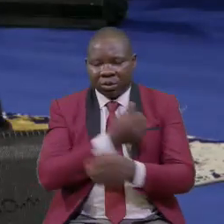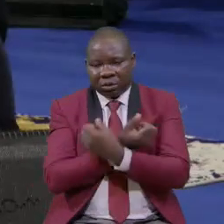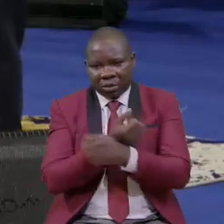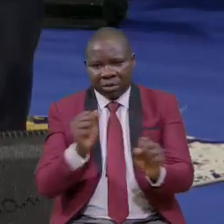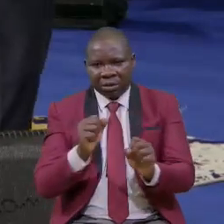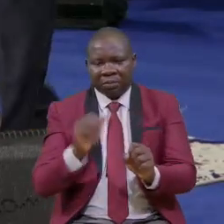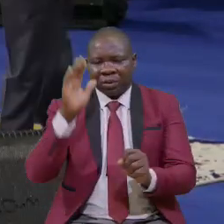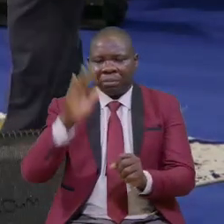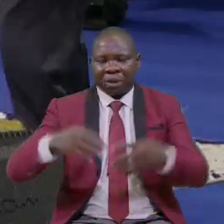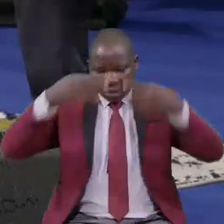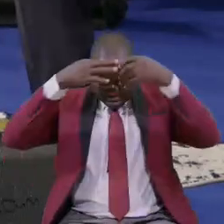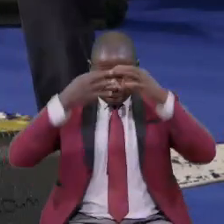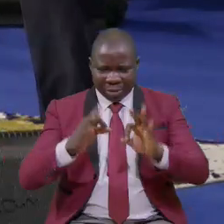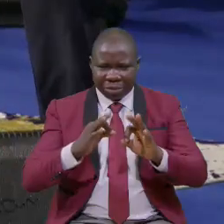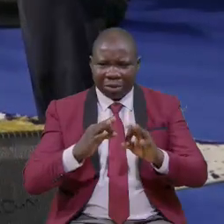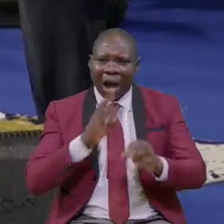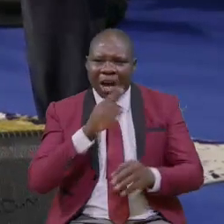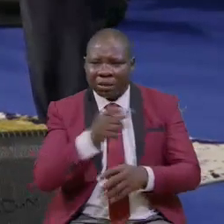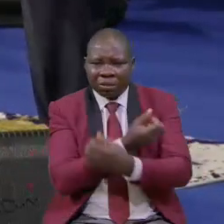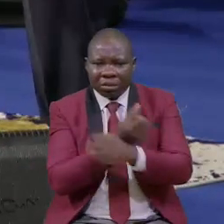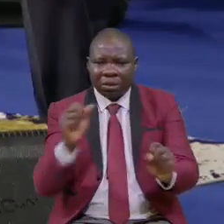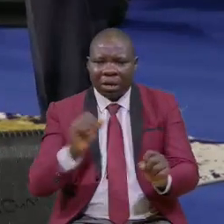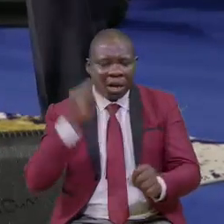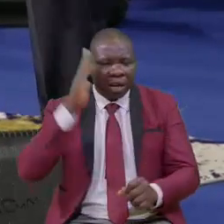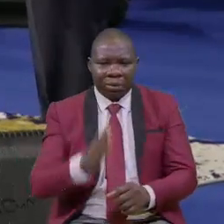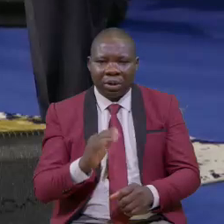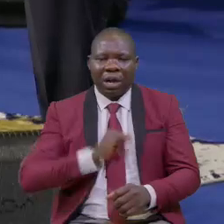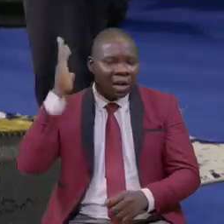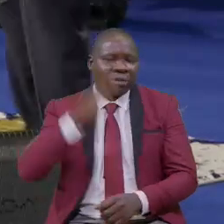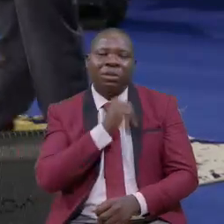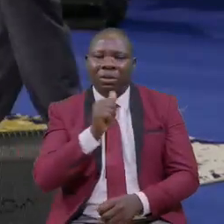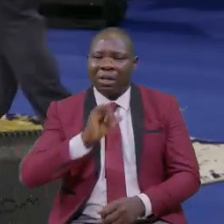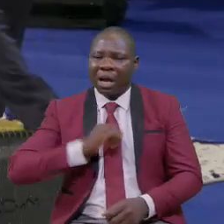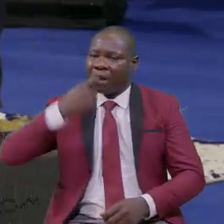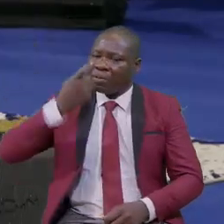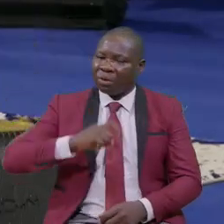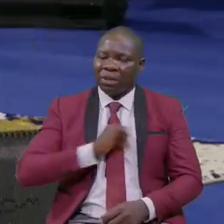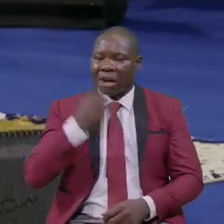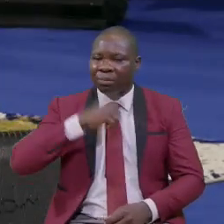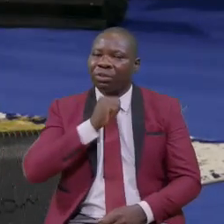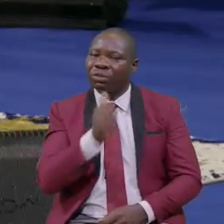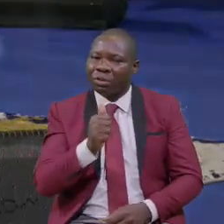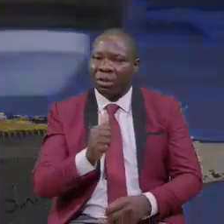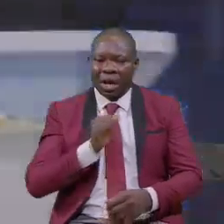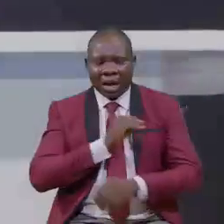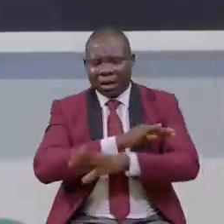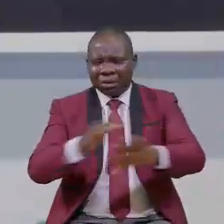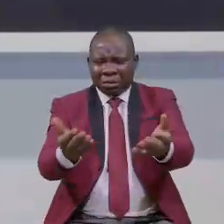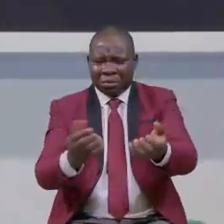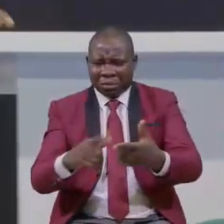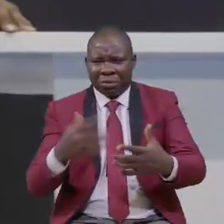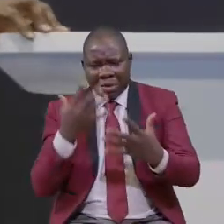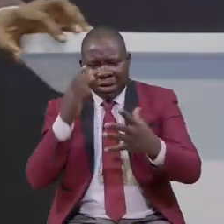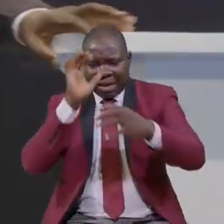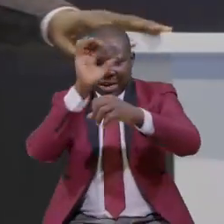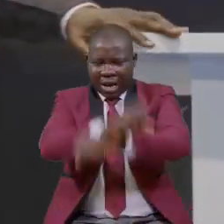By resolution. I will not. I must not. I don't want to catch myself